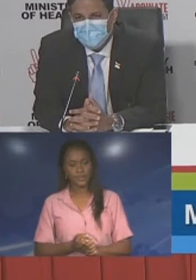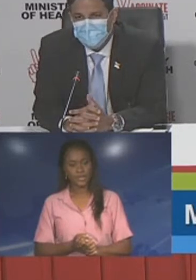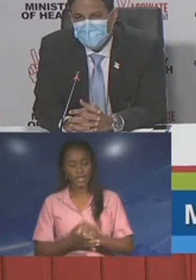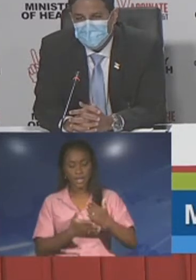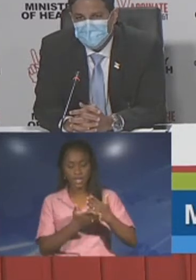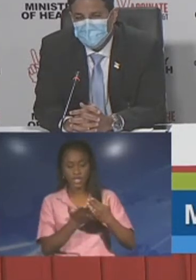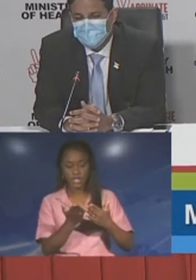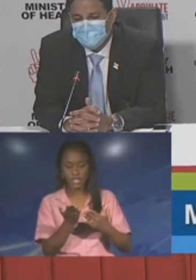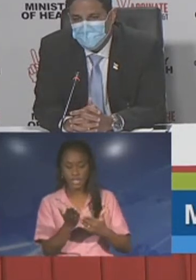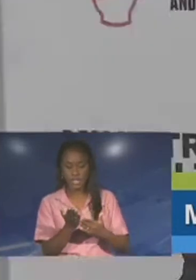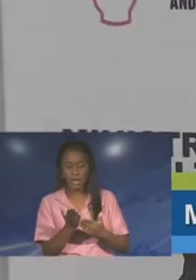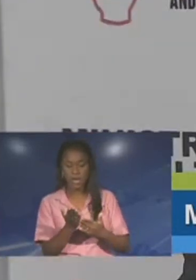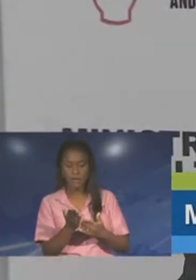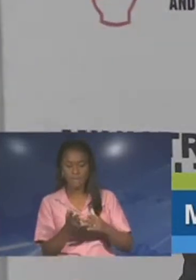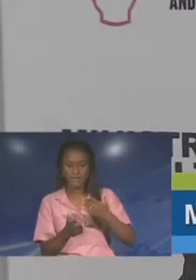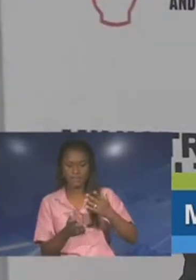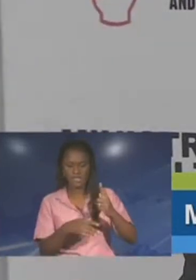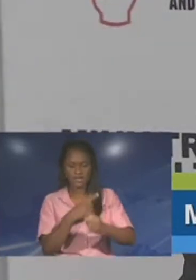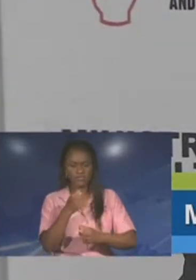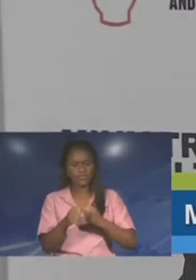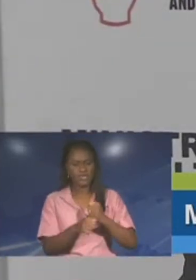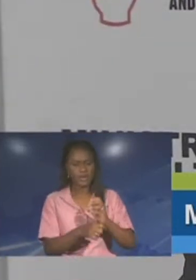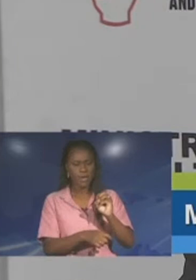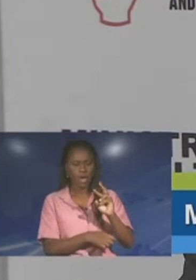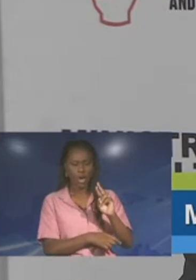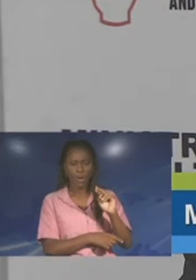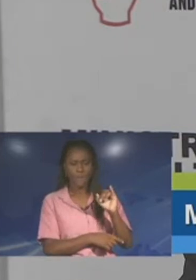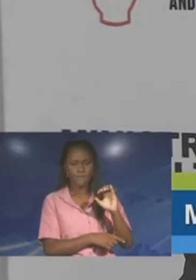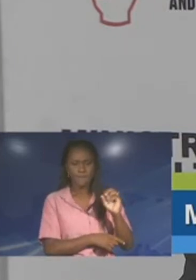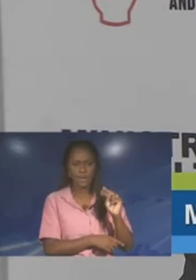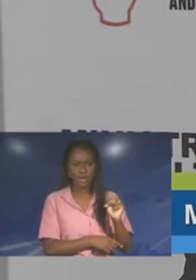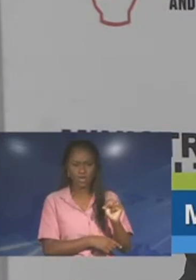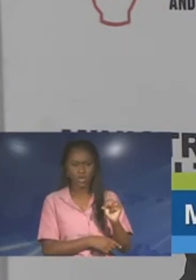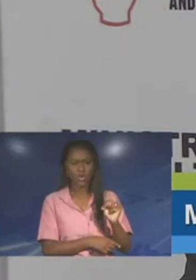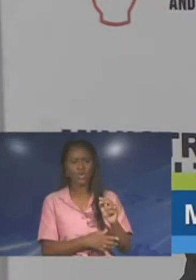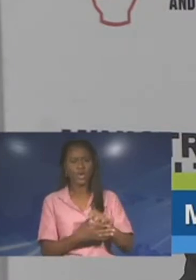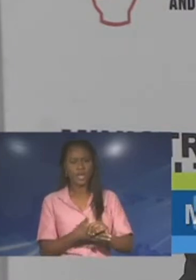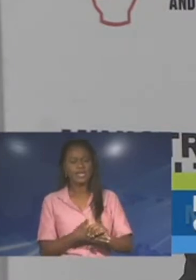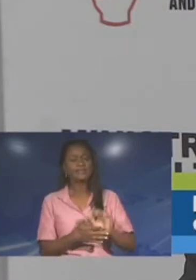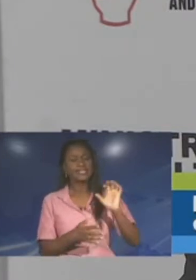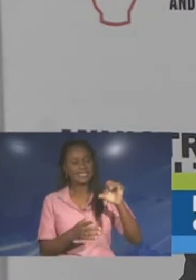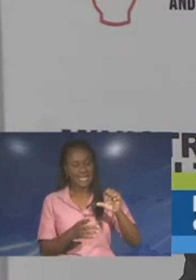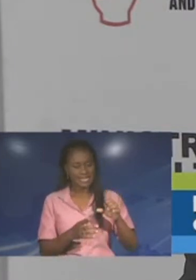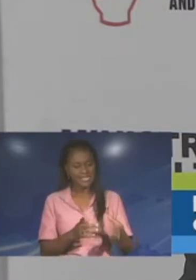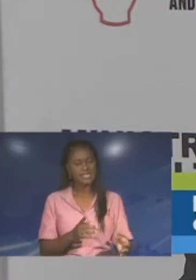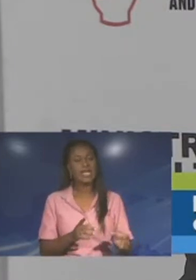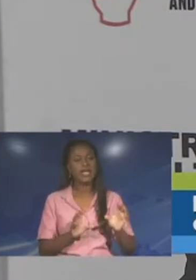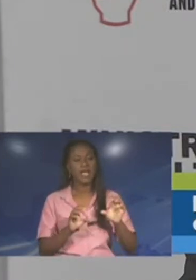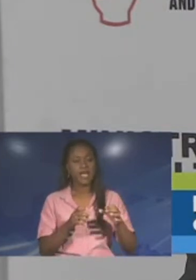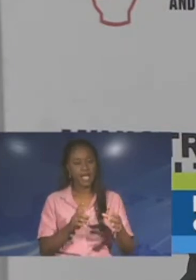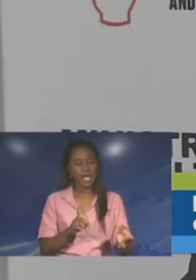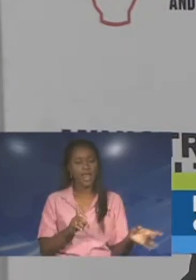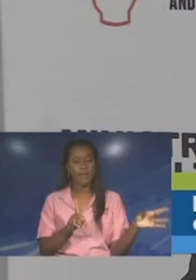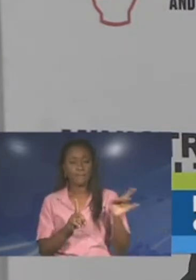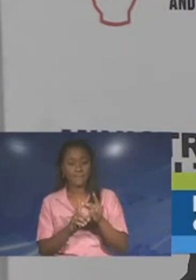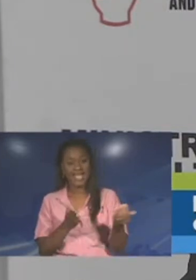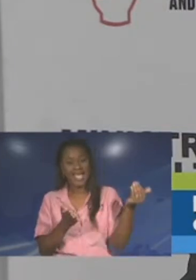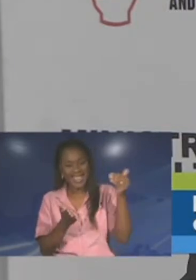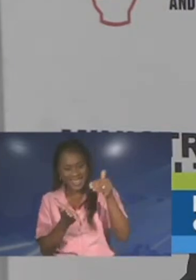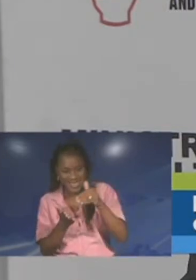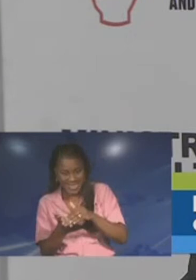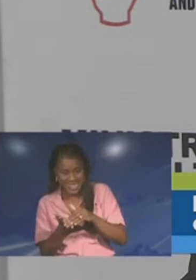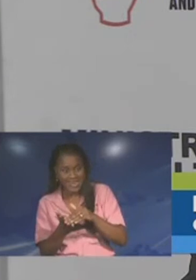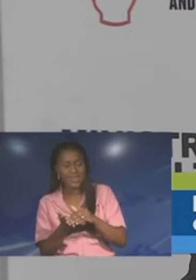the Omicron variant, as I described in the presentation, is really one of reinfection. So it can reinfect persons. Persons